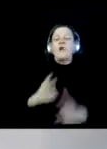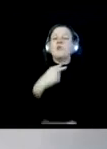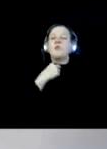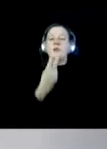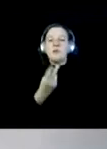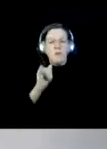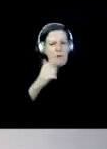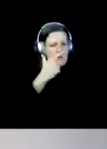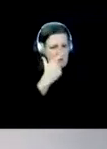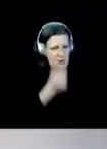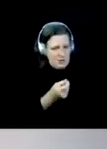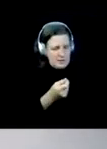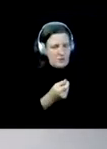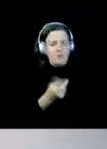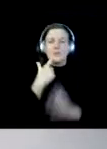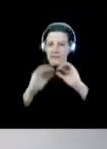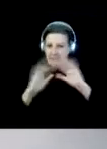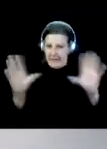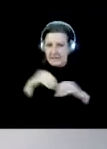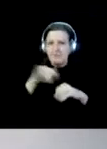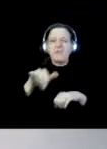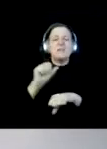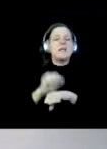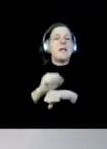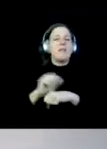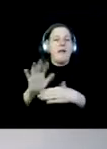interesting and is quite explicit in this work. So I'm wondering,